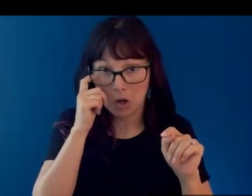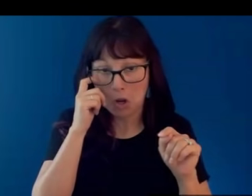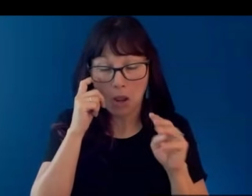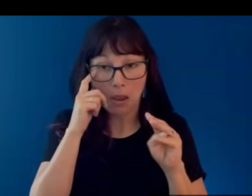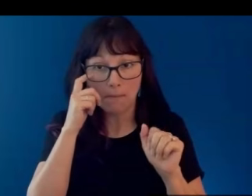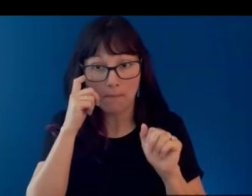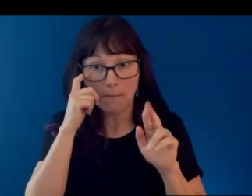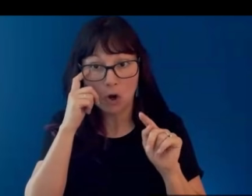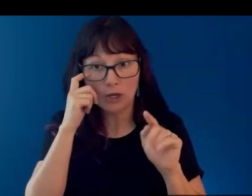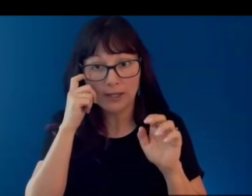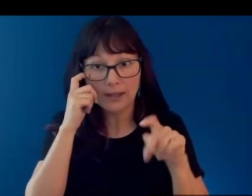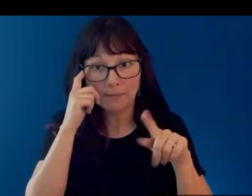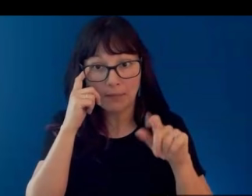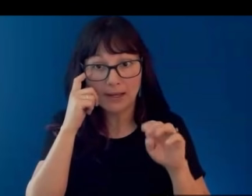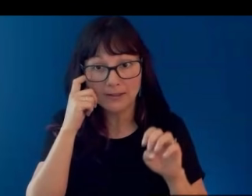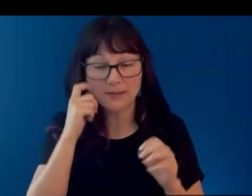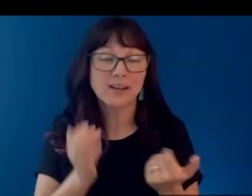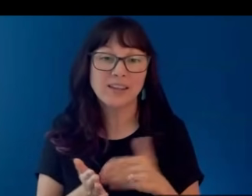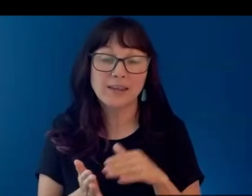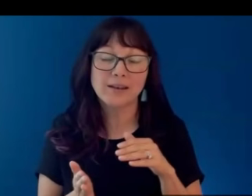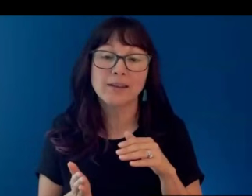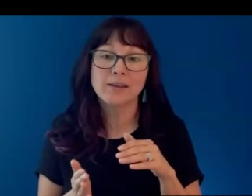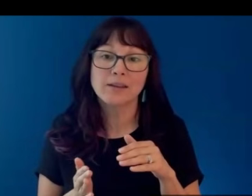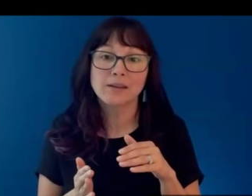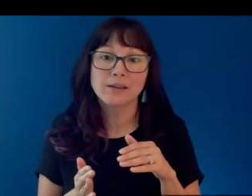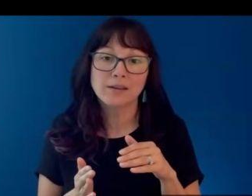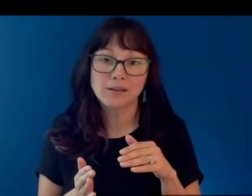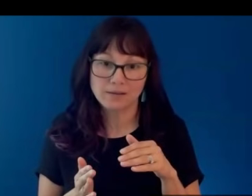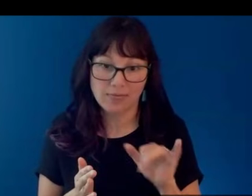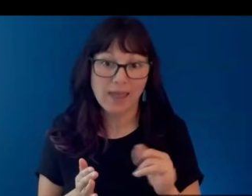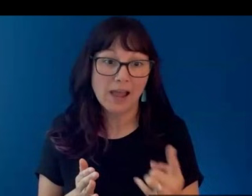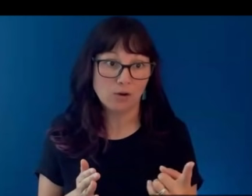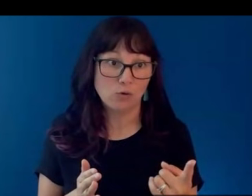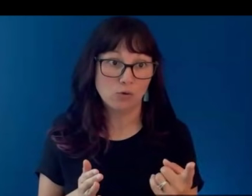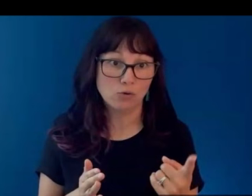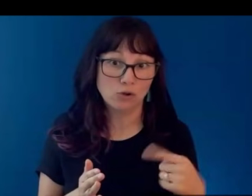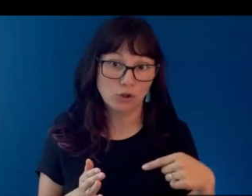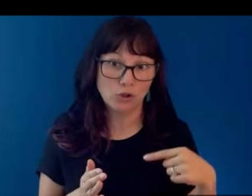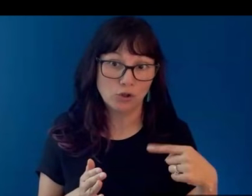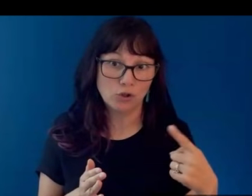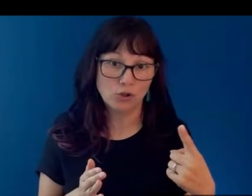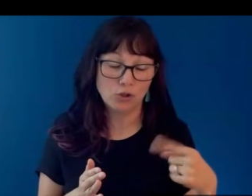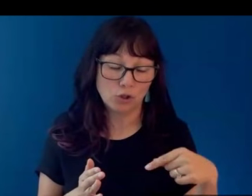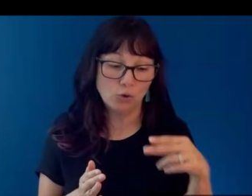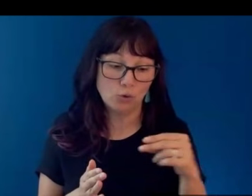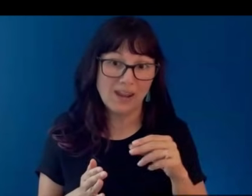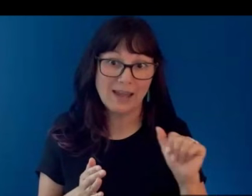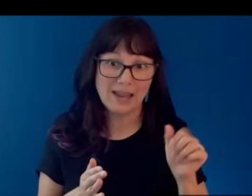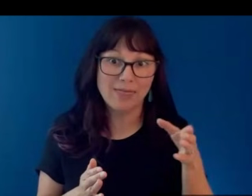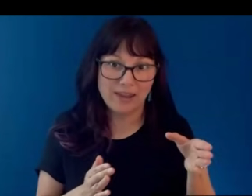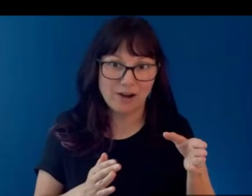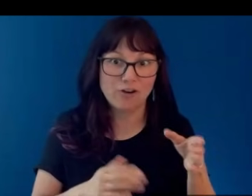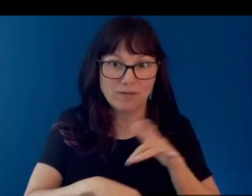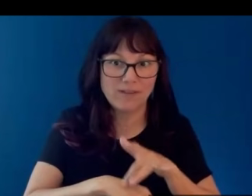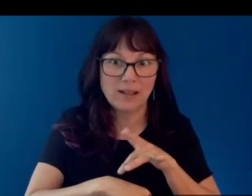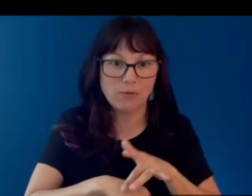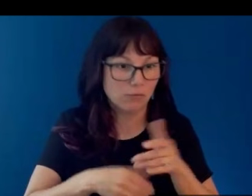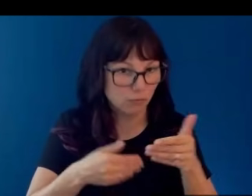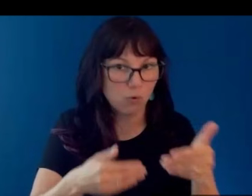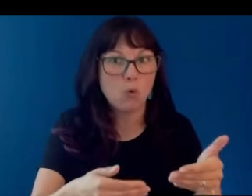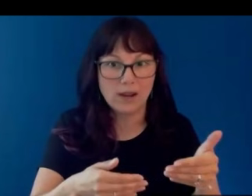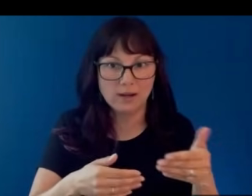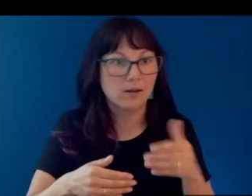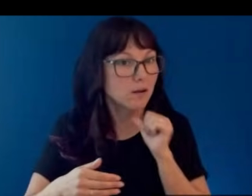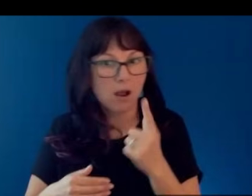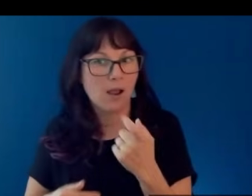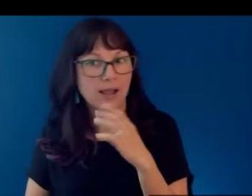right. Again, the question and answer box is open. Don't put them in the chat. Put them in the question and answer. Try to keep your questions